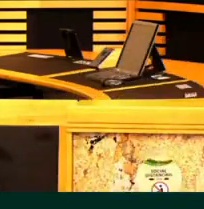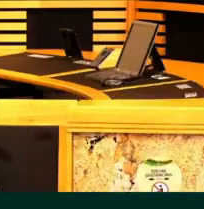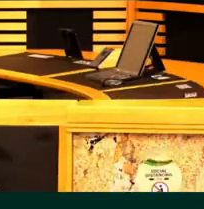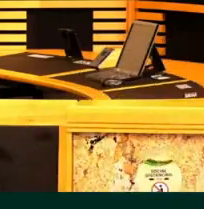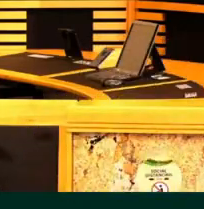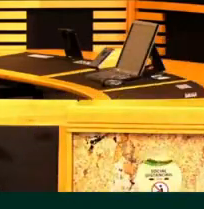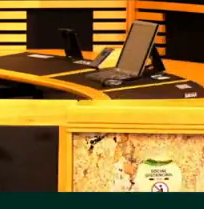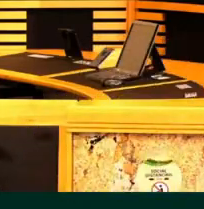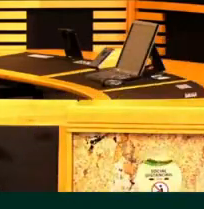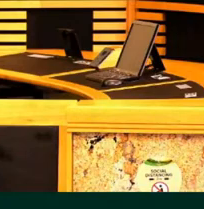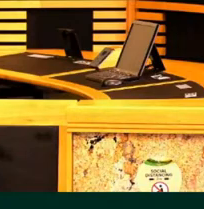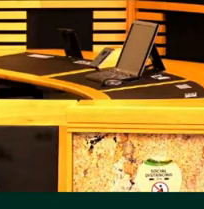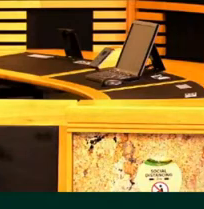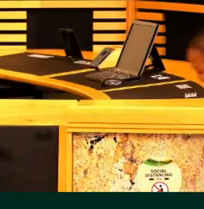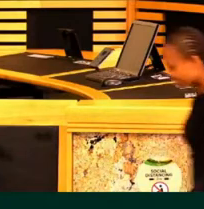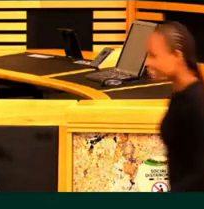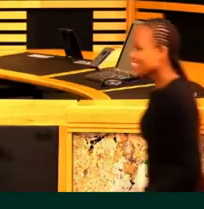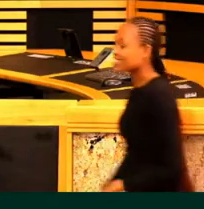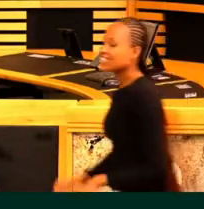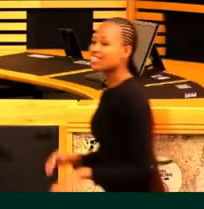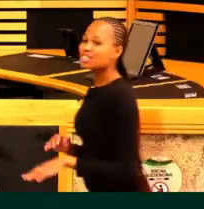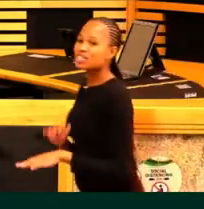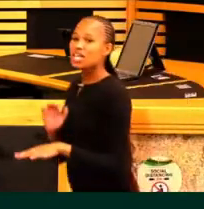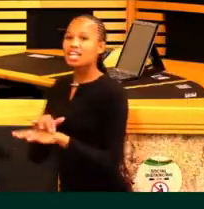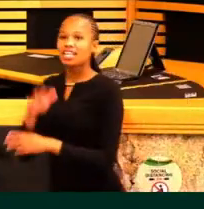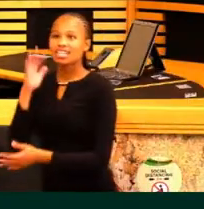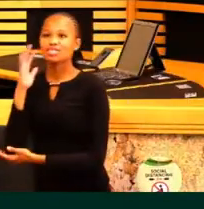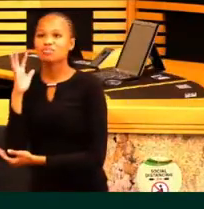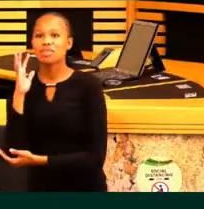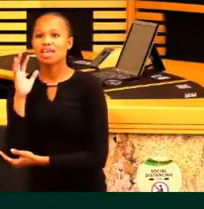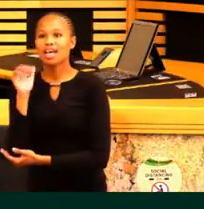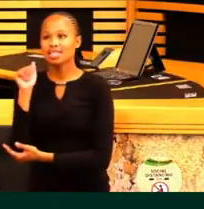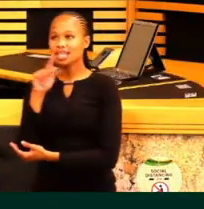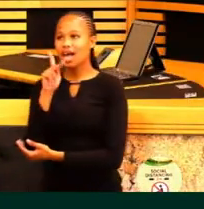the next speaker is a call number